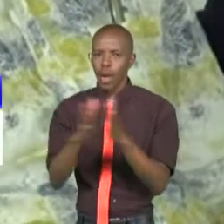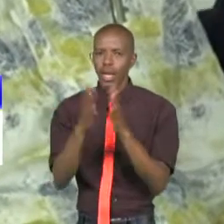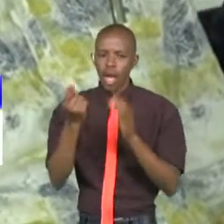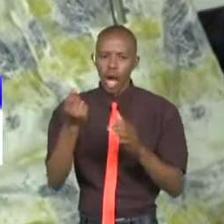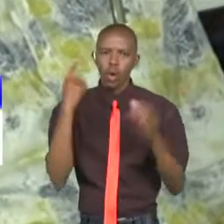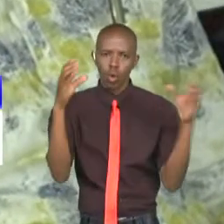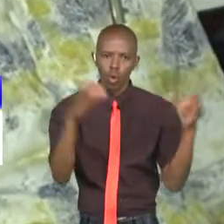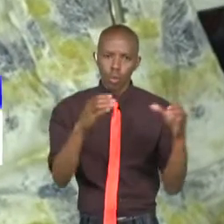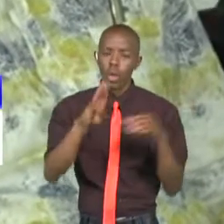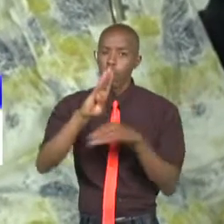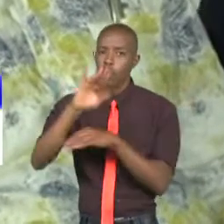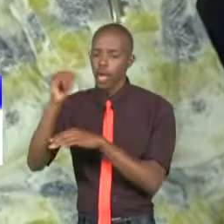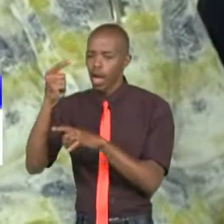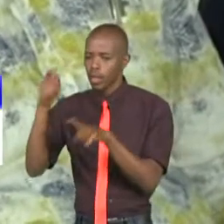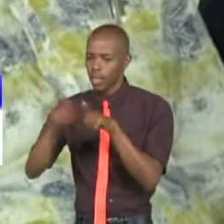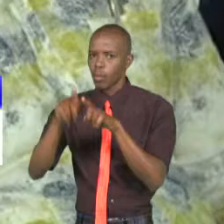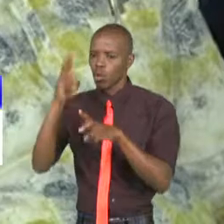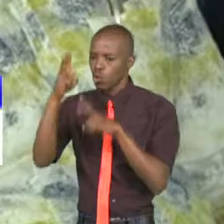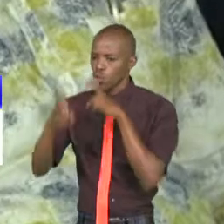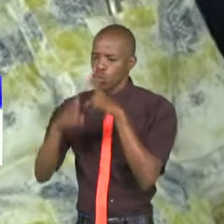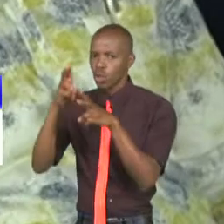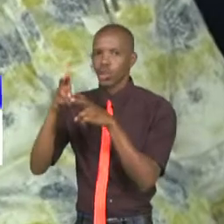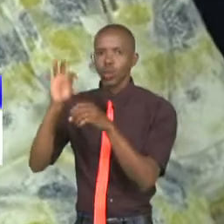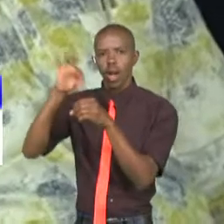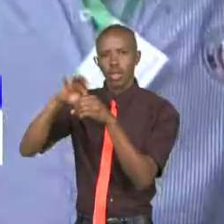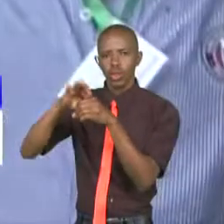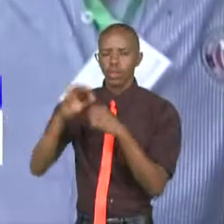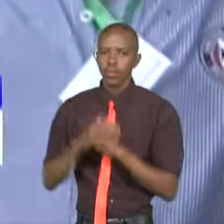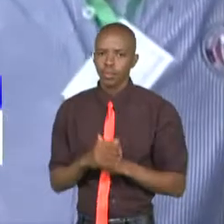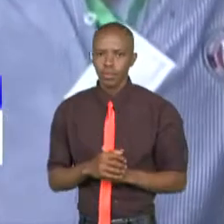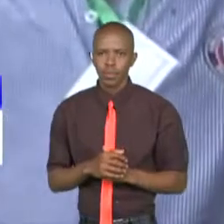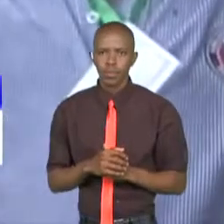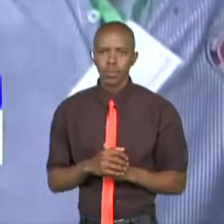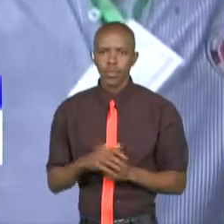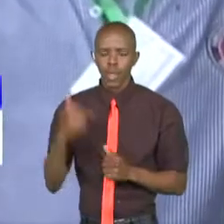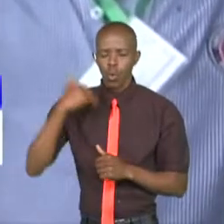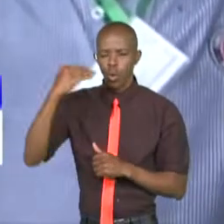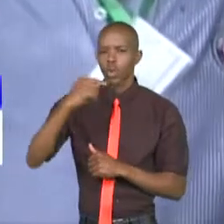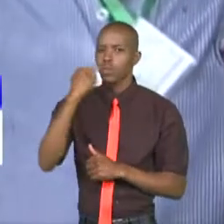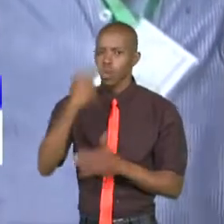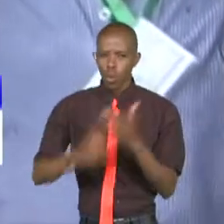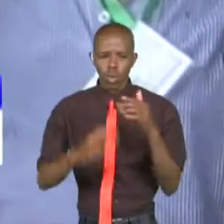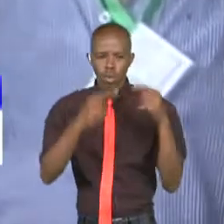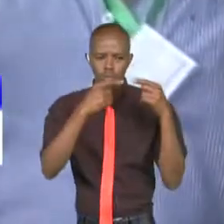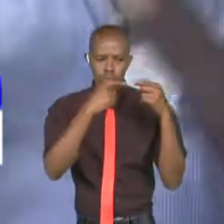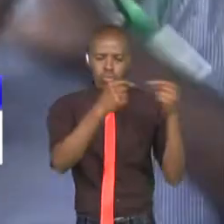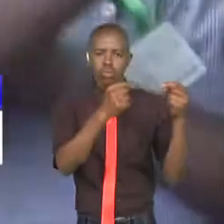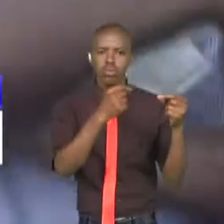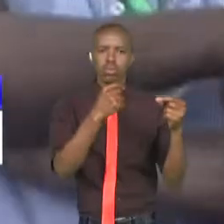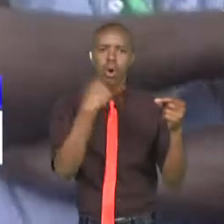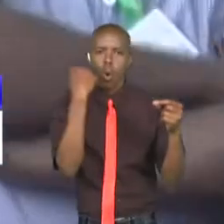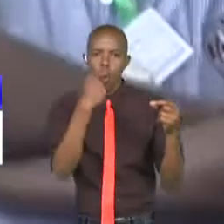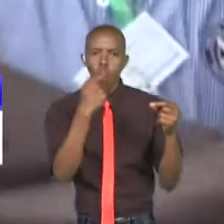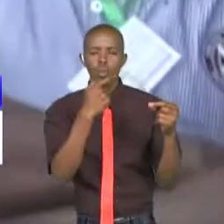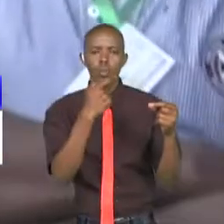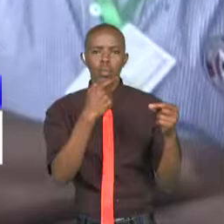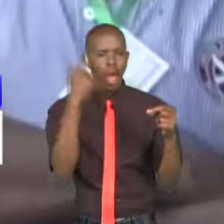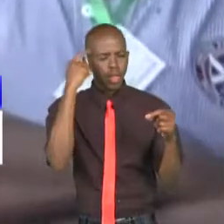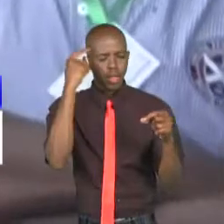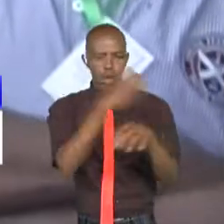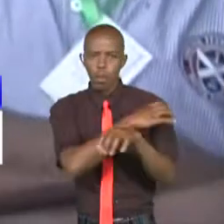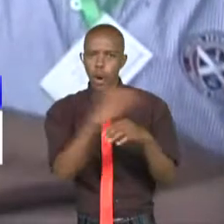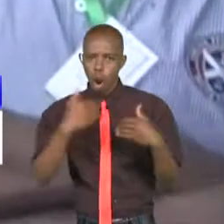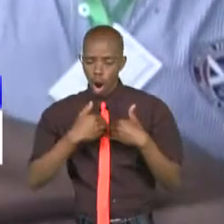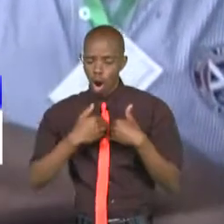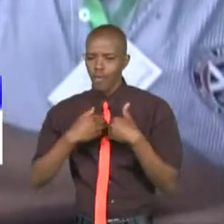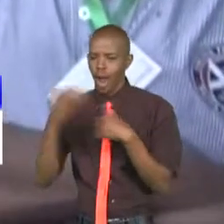the BBI and the 2022 general elections. We've always said we want to tell those who have the instruments of power that your